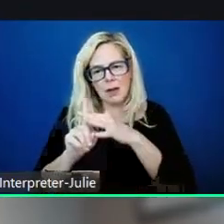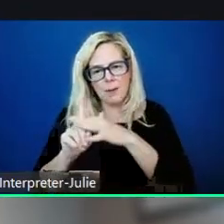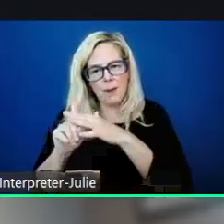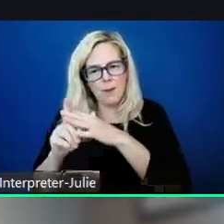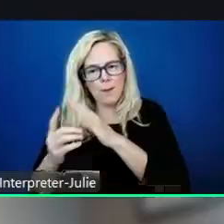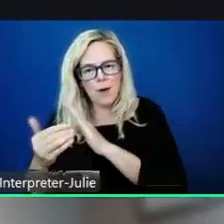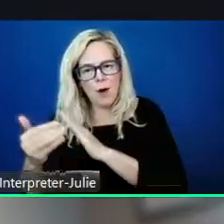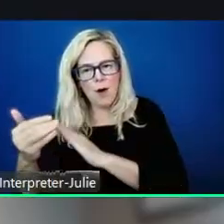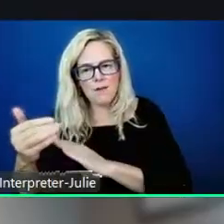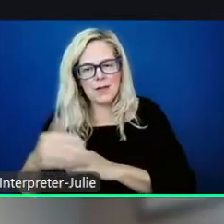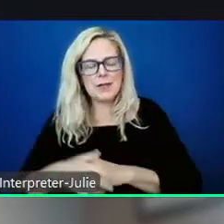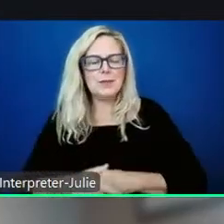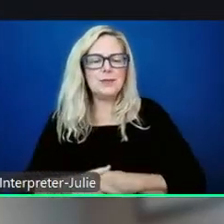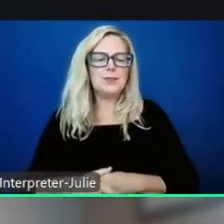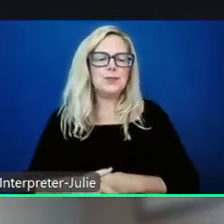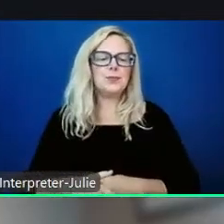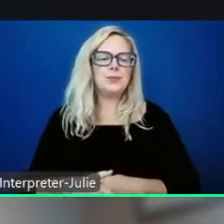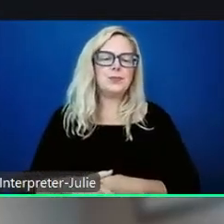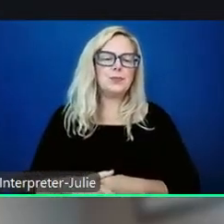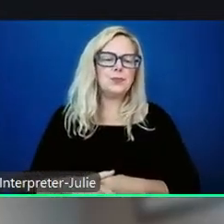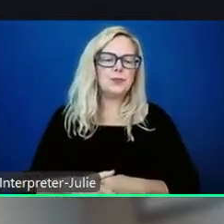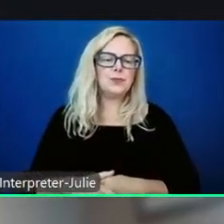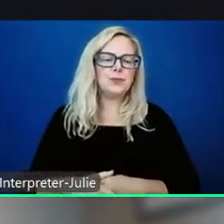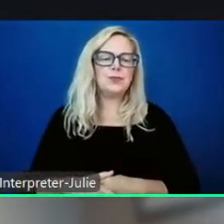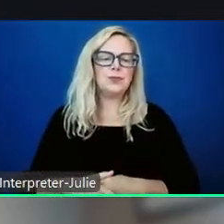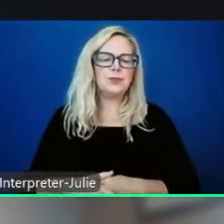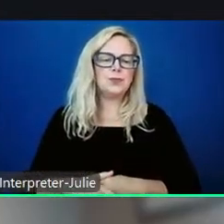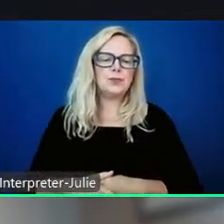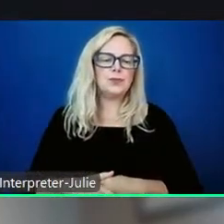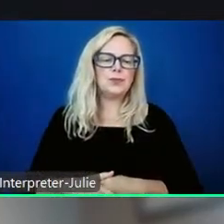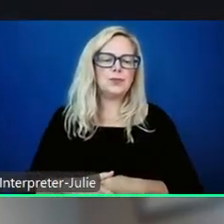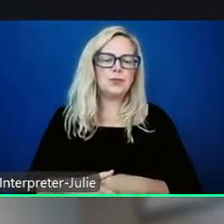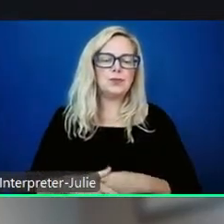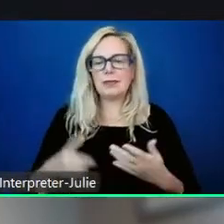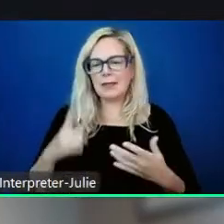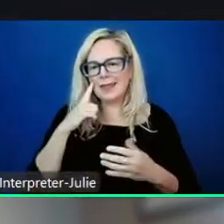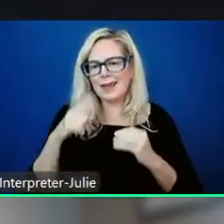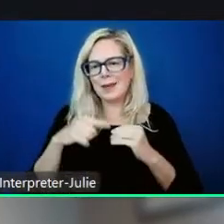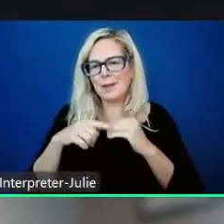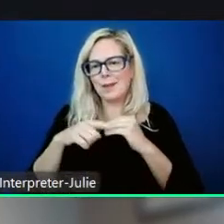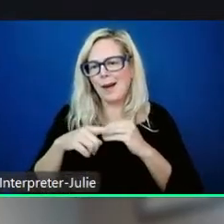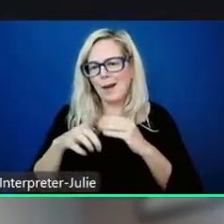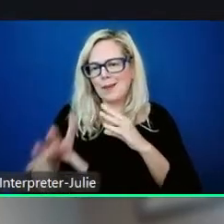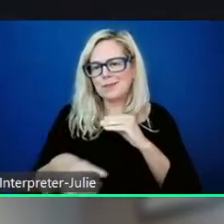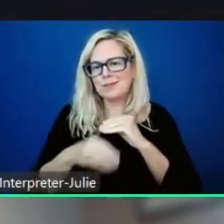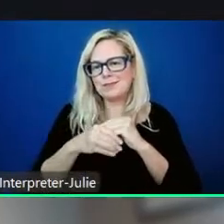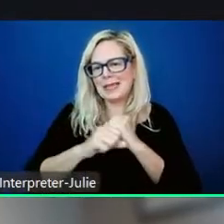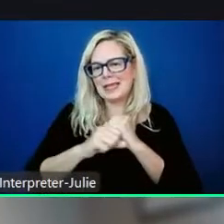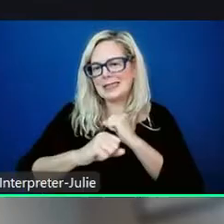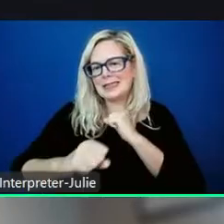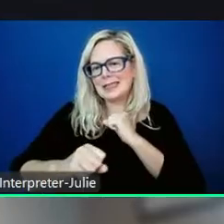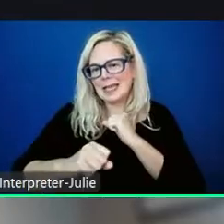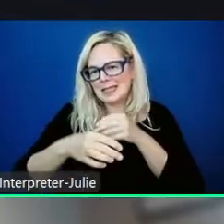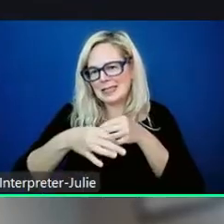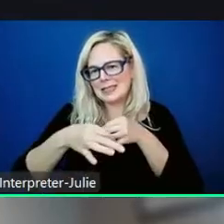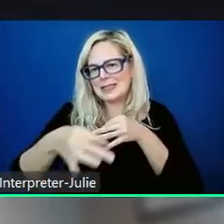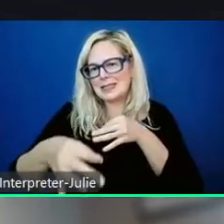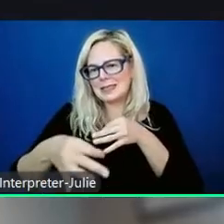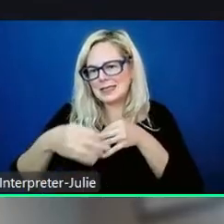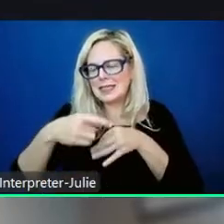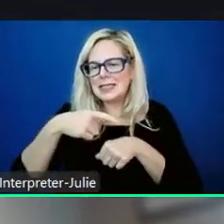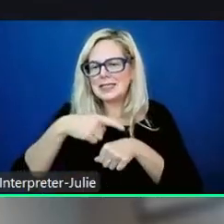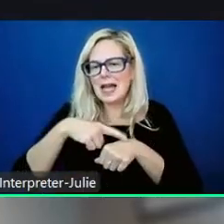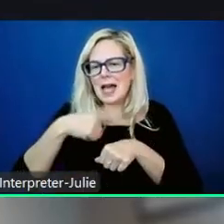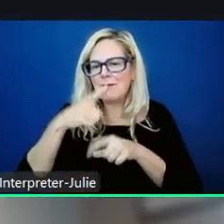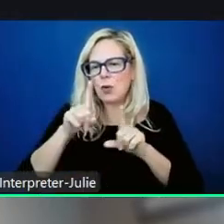is, so just thinking about in terms of extended time on tests, that's a very common preclinical accommodation. It's not